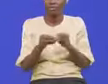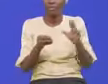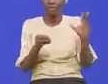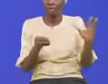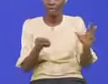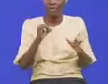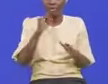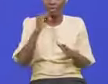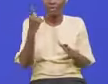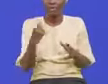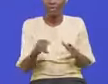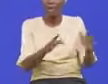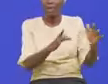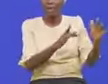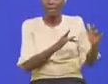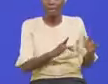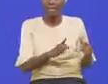gbɔ.